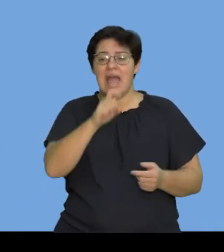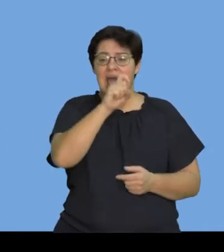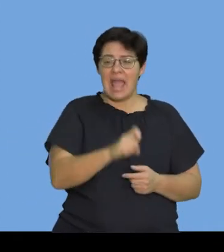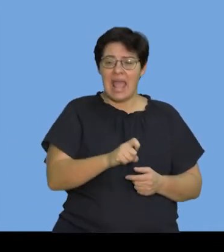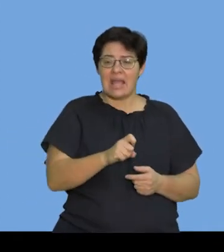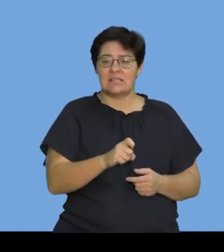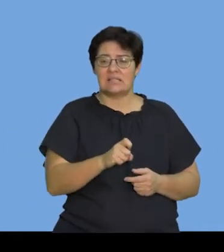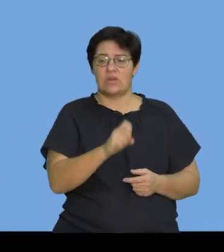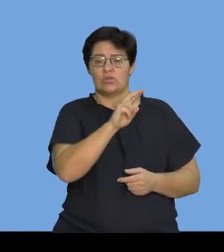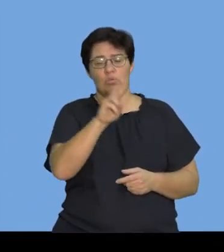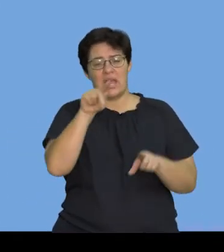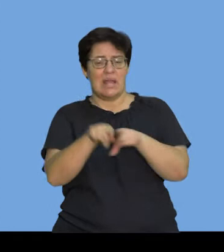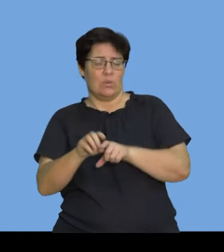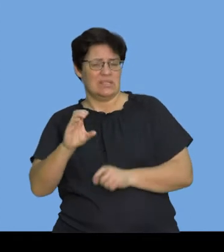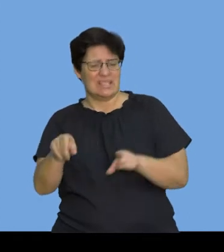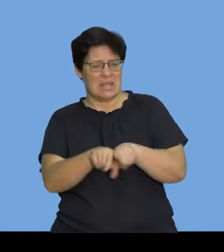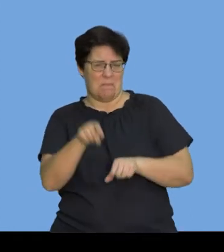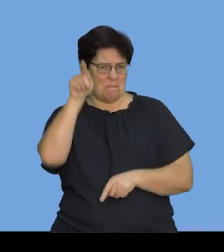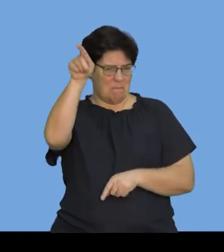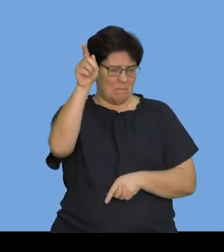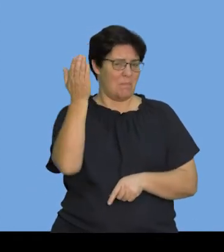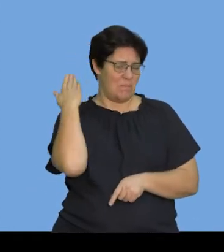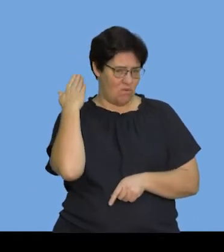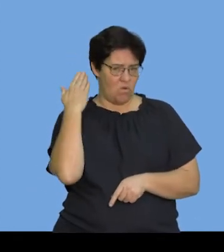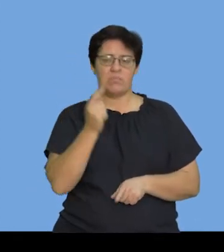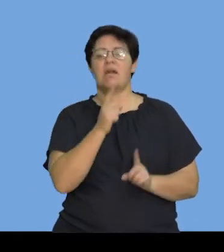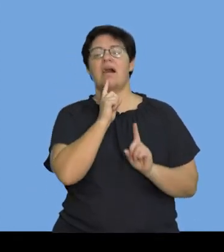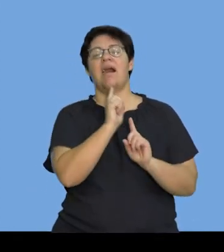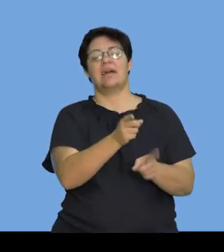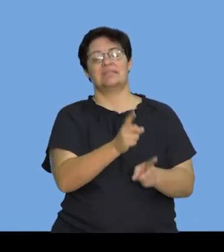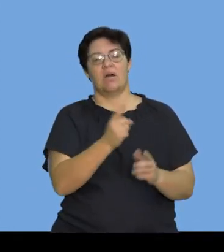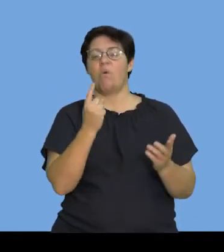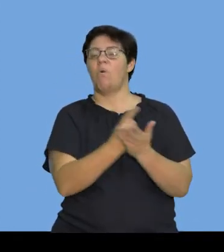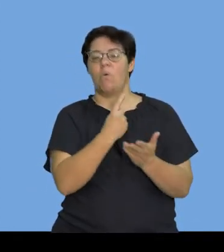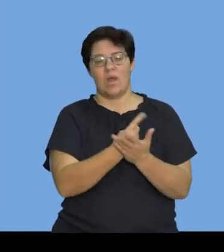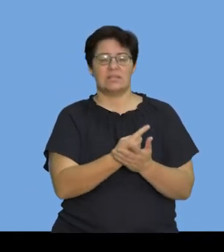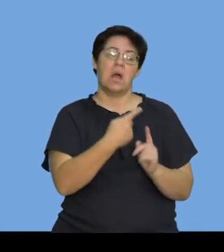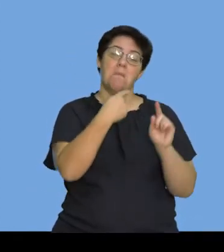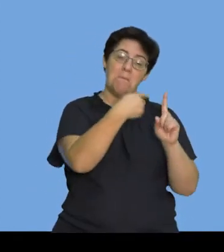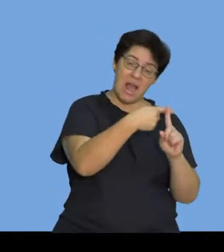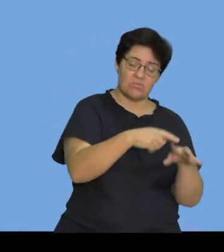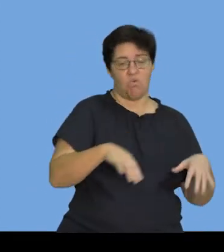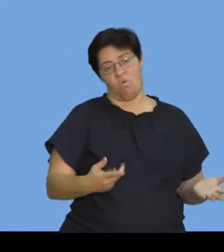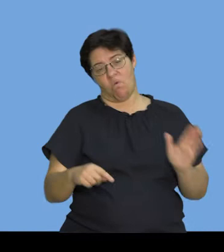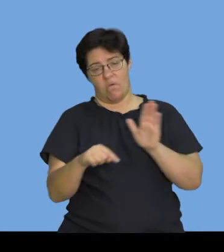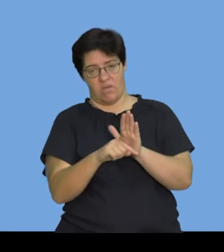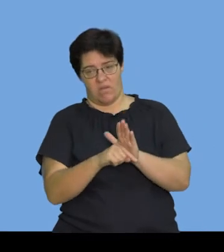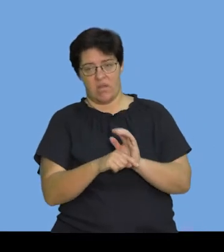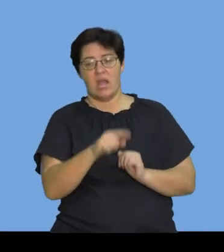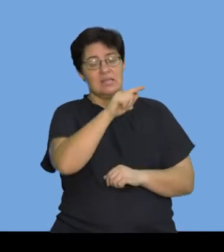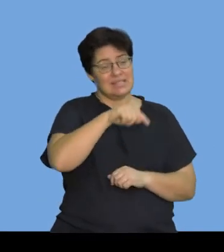like the one that I did, then you know that your answer is always going to be plus or minus the square root of